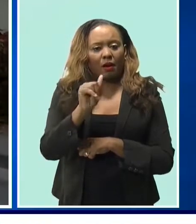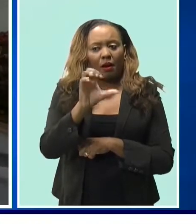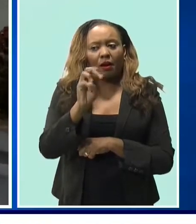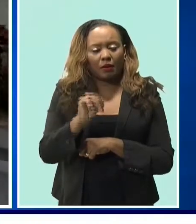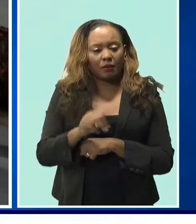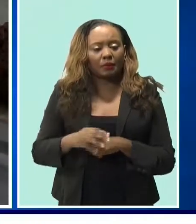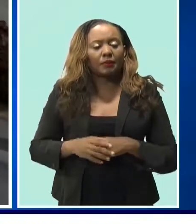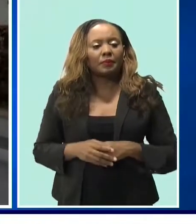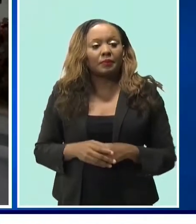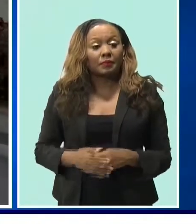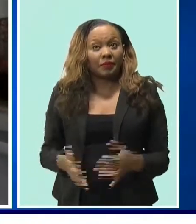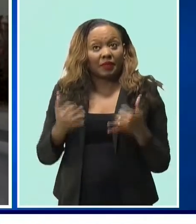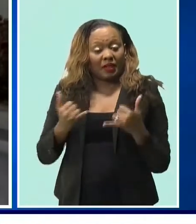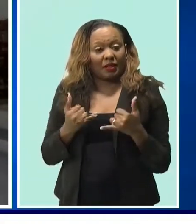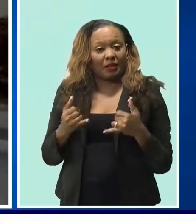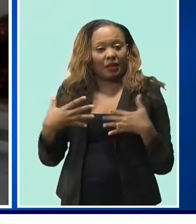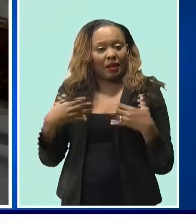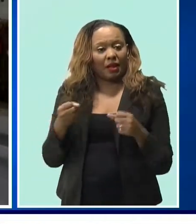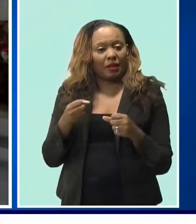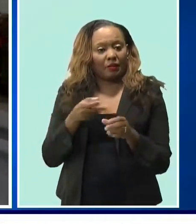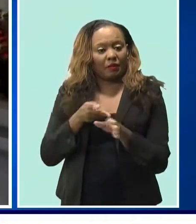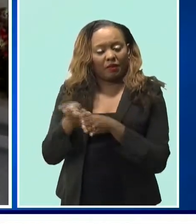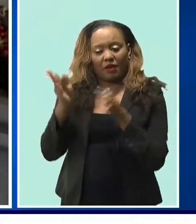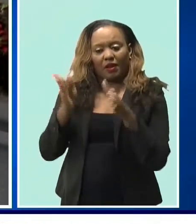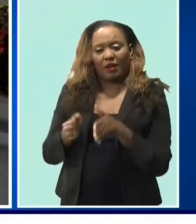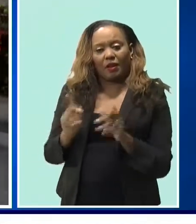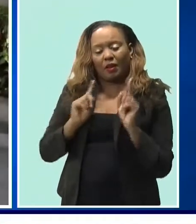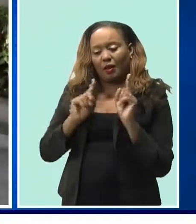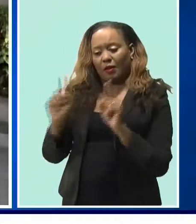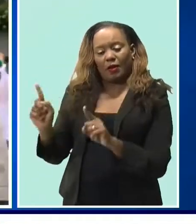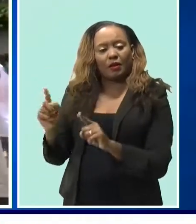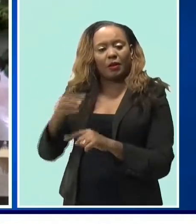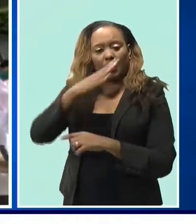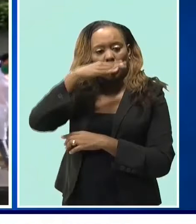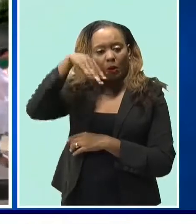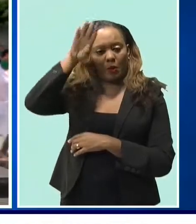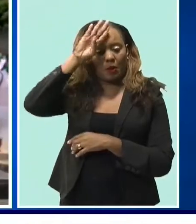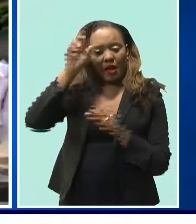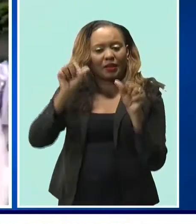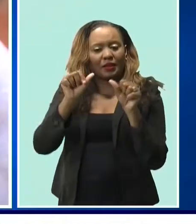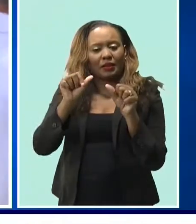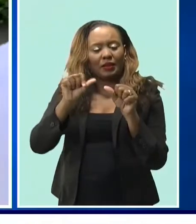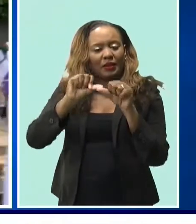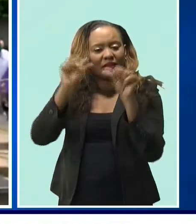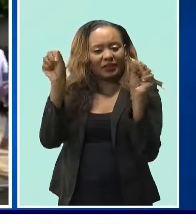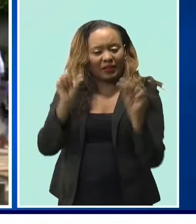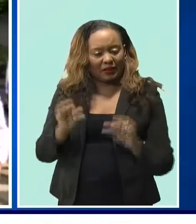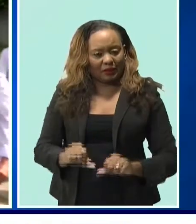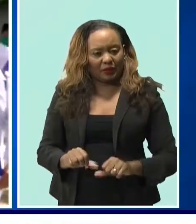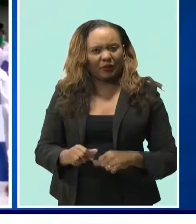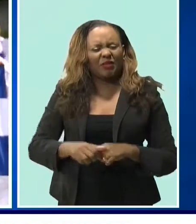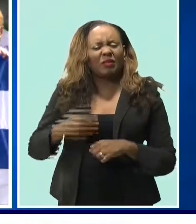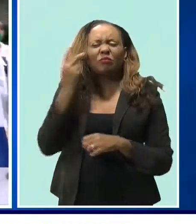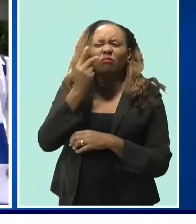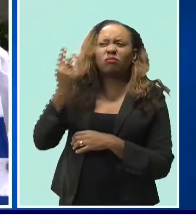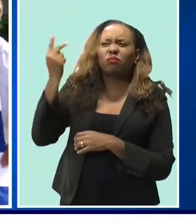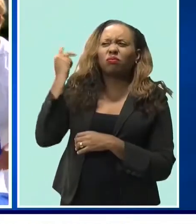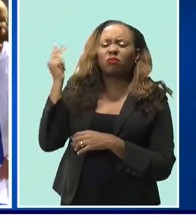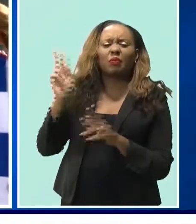Earlier today, the health professionals visited the Cuban monument in Paynes Bay, St. James, where they reflected on the lives lost on October